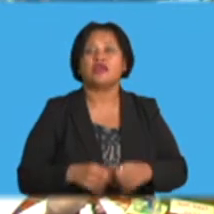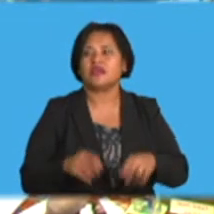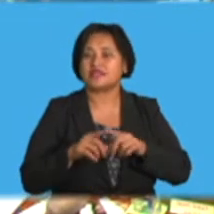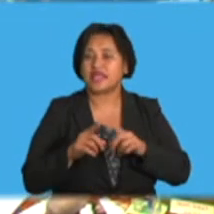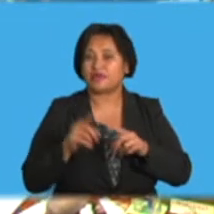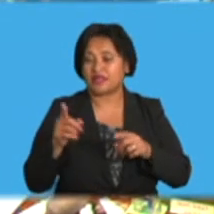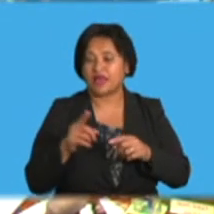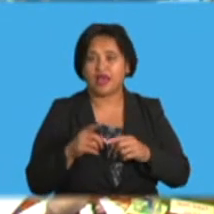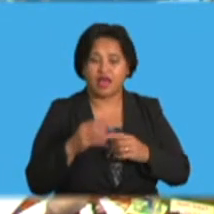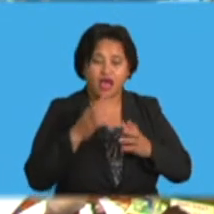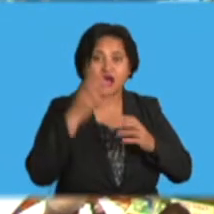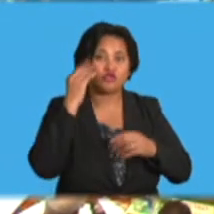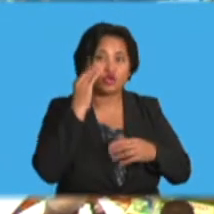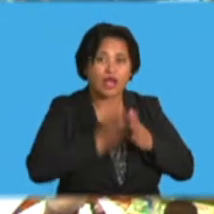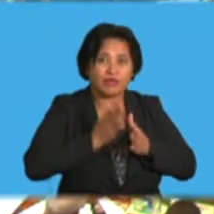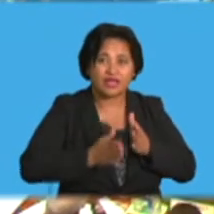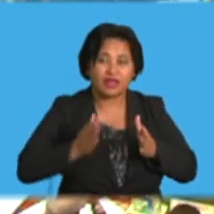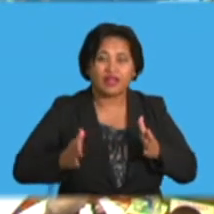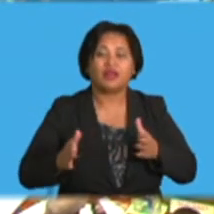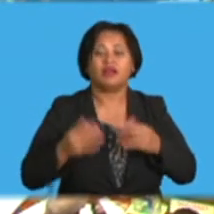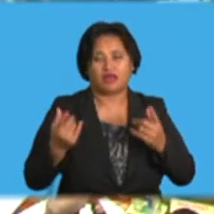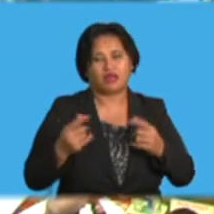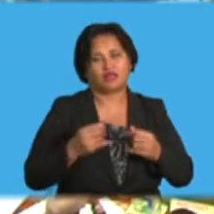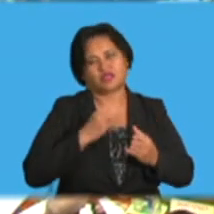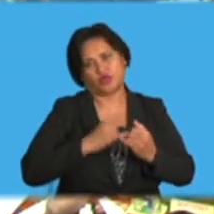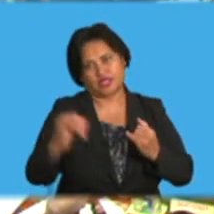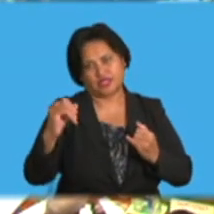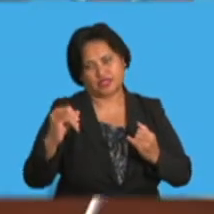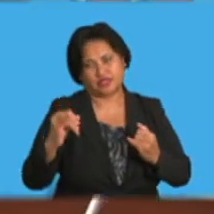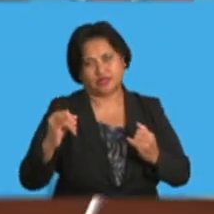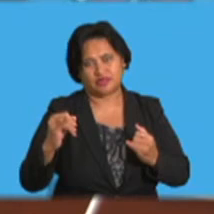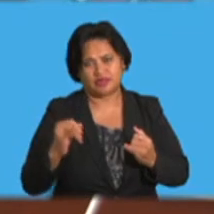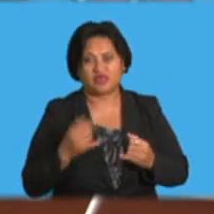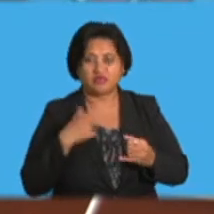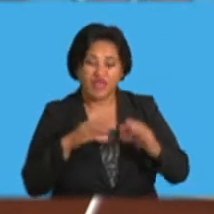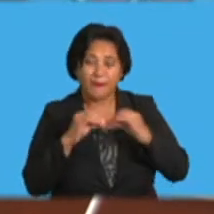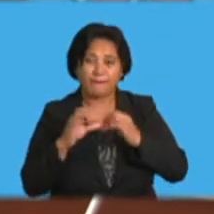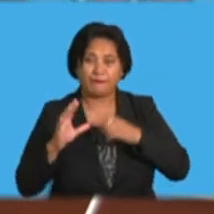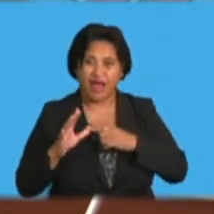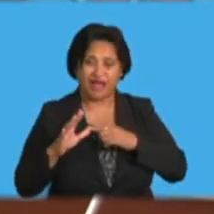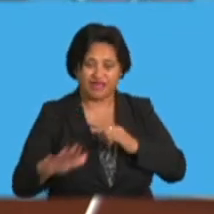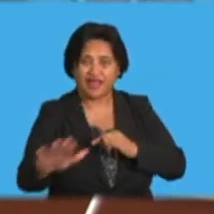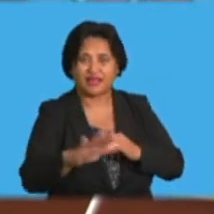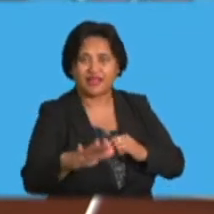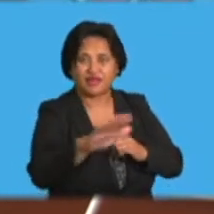was the most badly affected area because that included Ba and the area surrounding